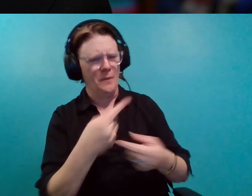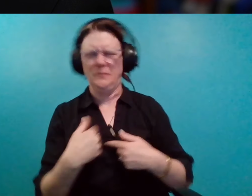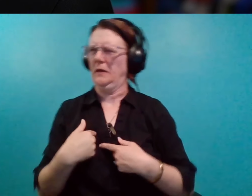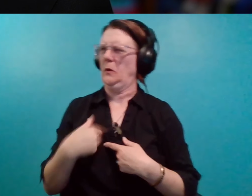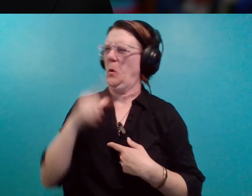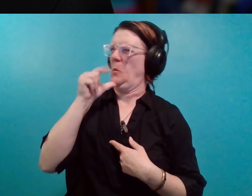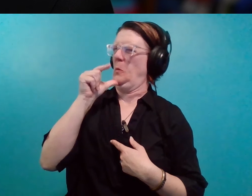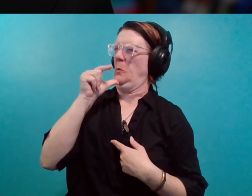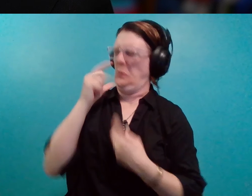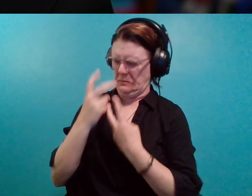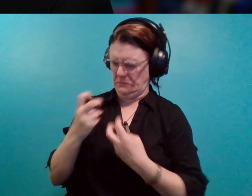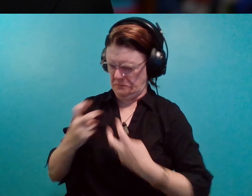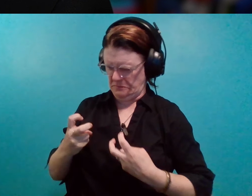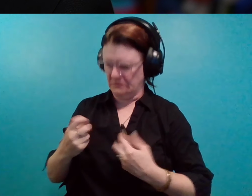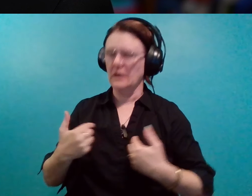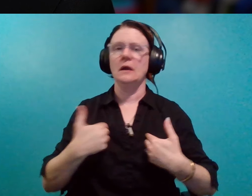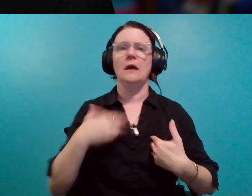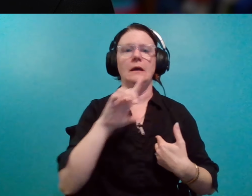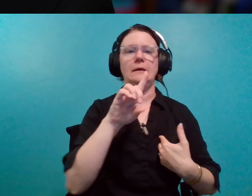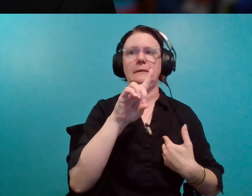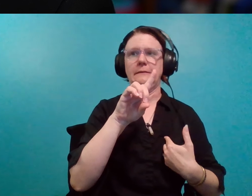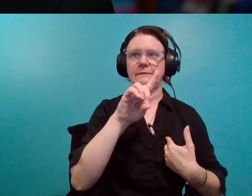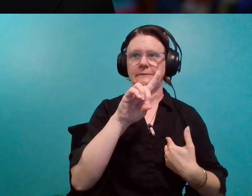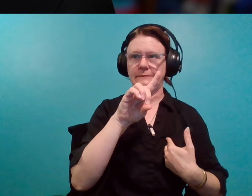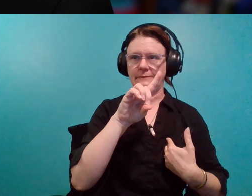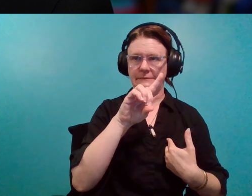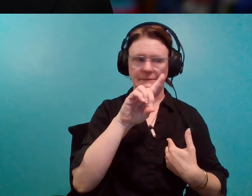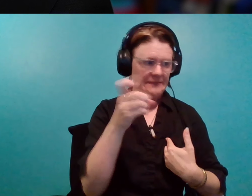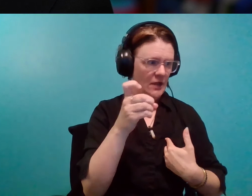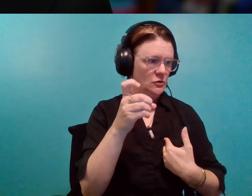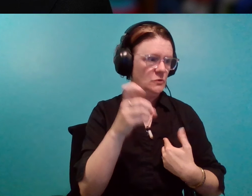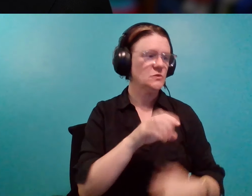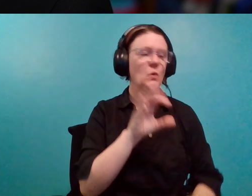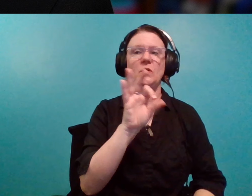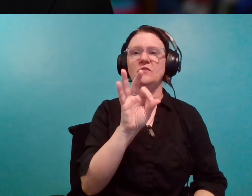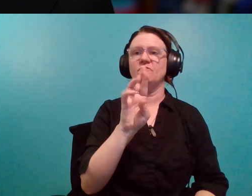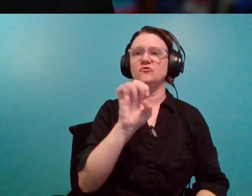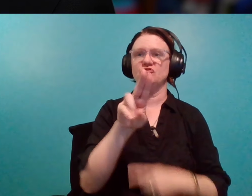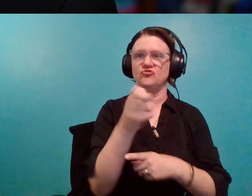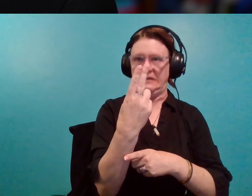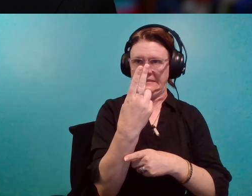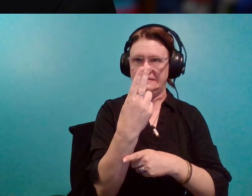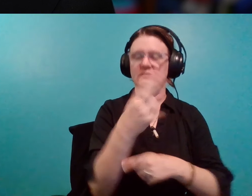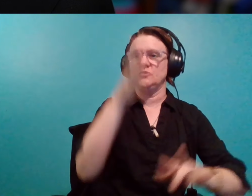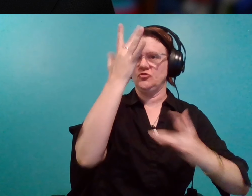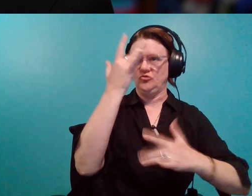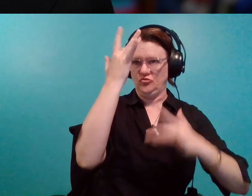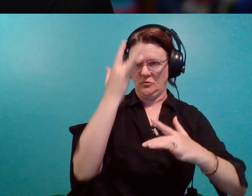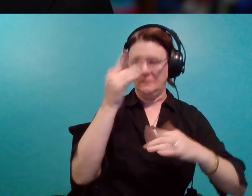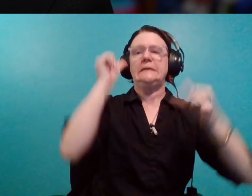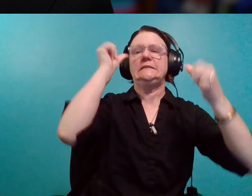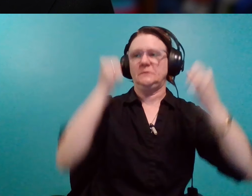about? I was diagnosed with a disability called Friedreich's ataxia at the age of 10. And then it progressed up.